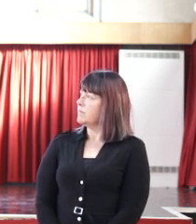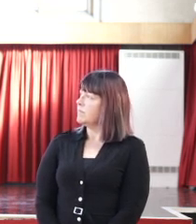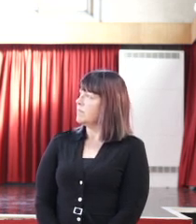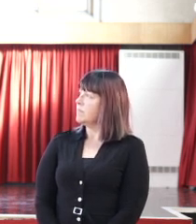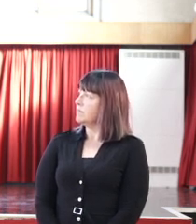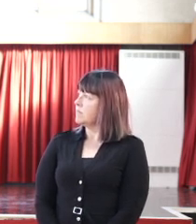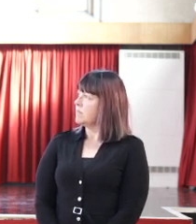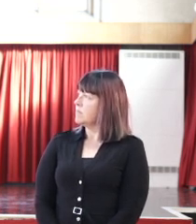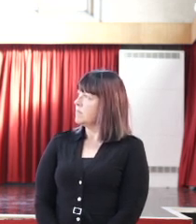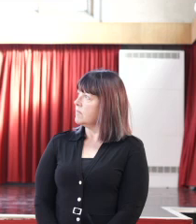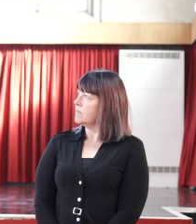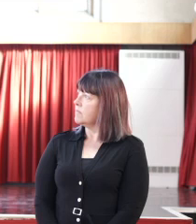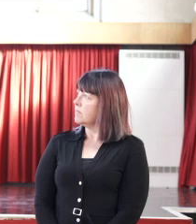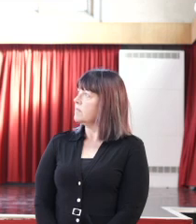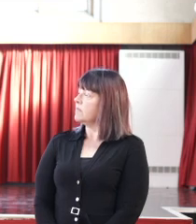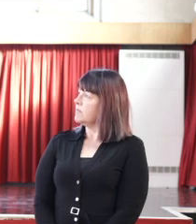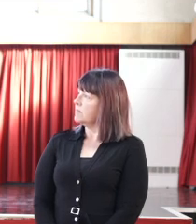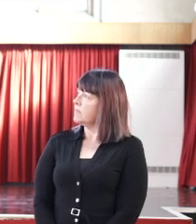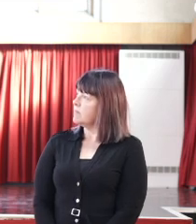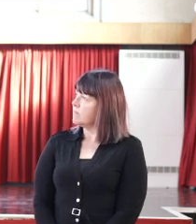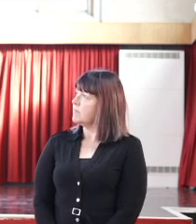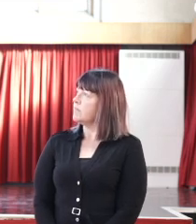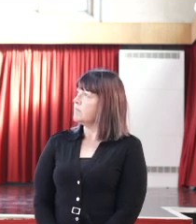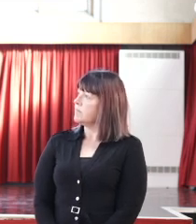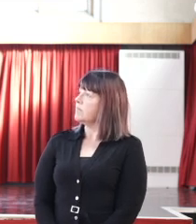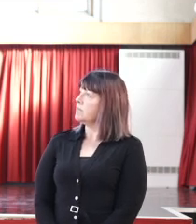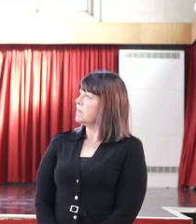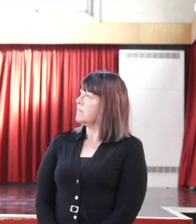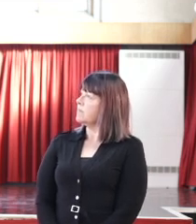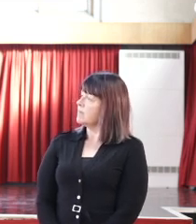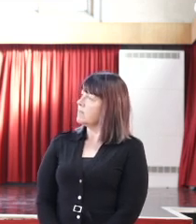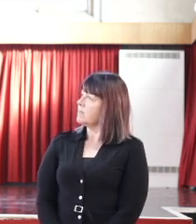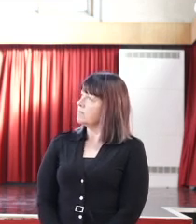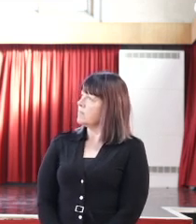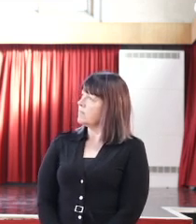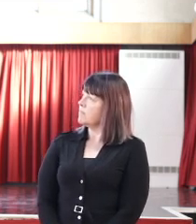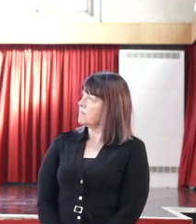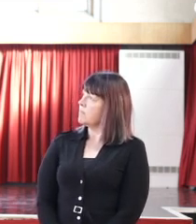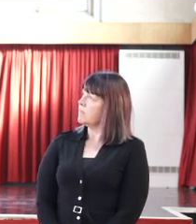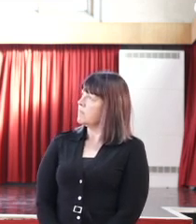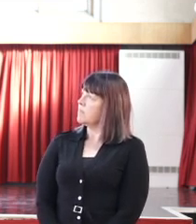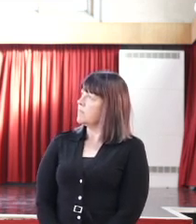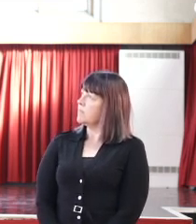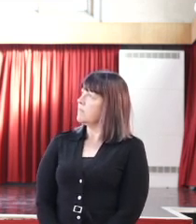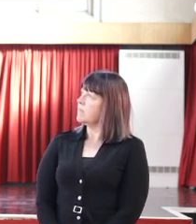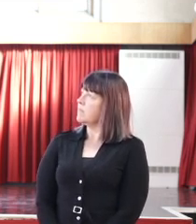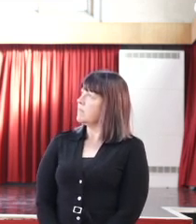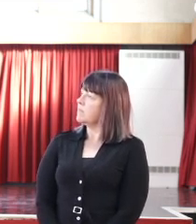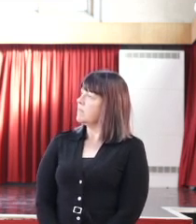hearing people style. We create our own identity and our own character. We put that into the movements we do.